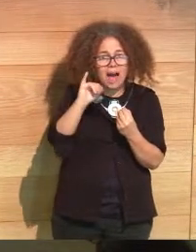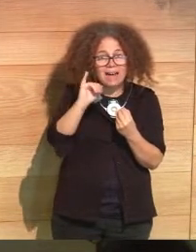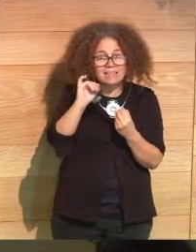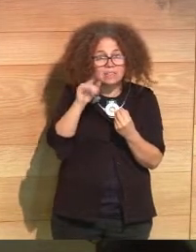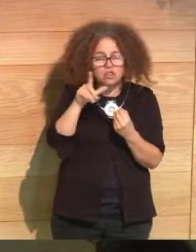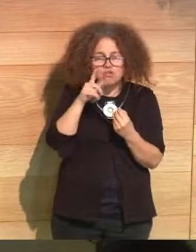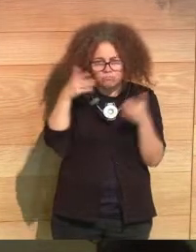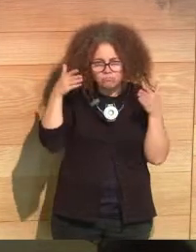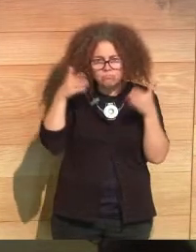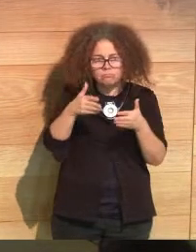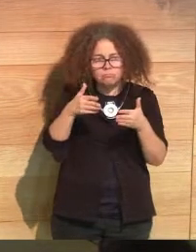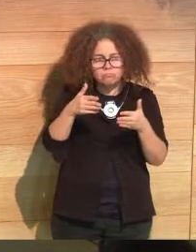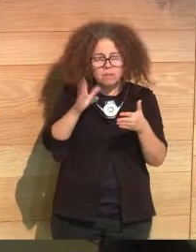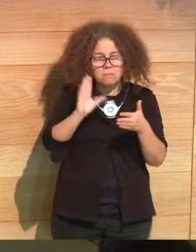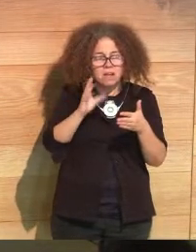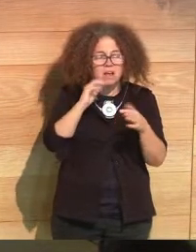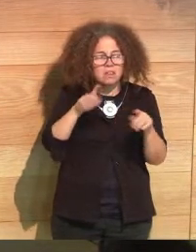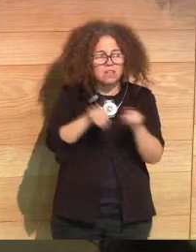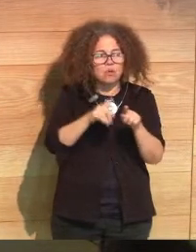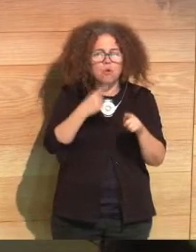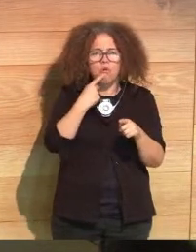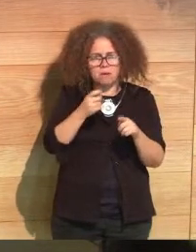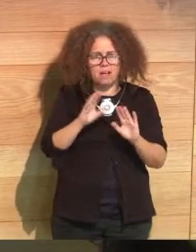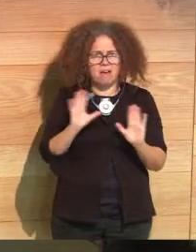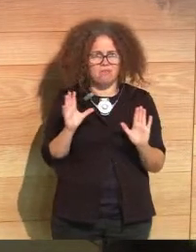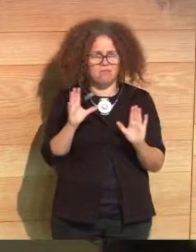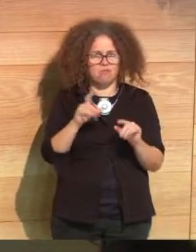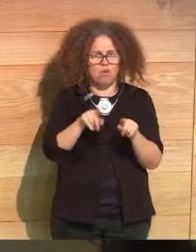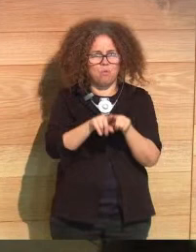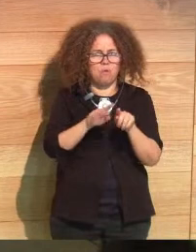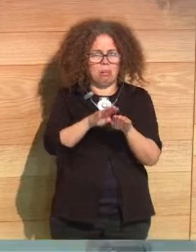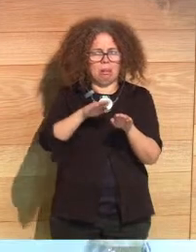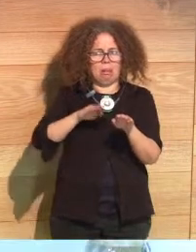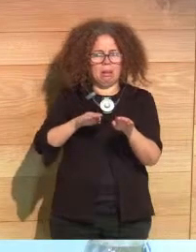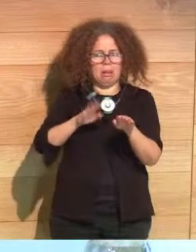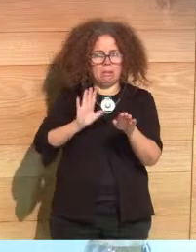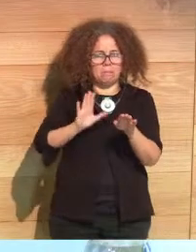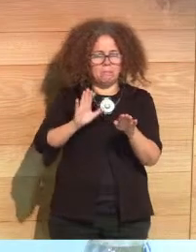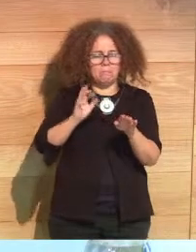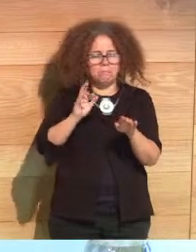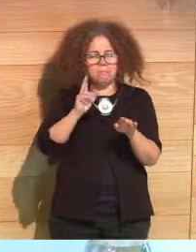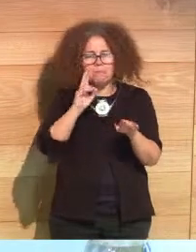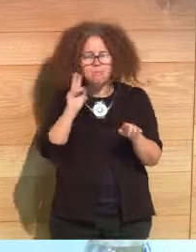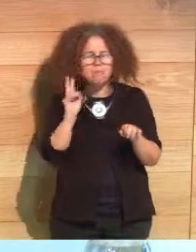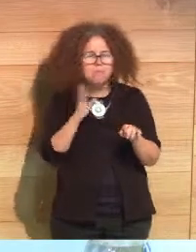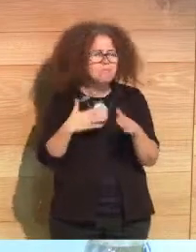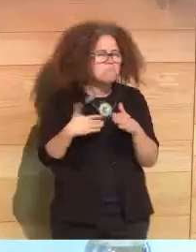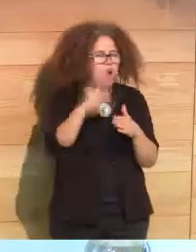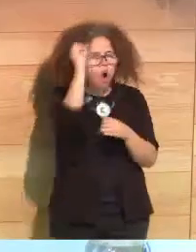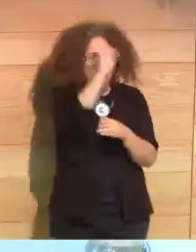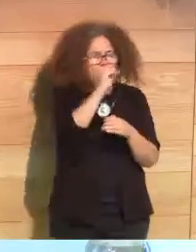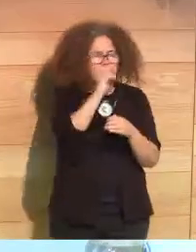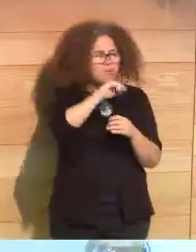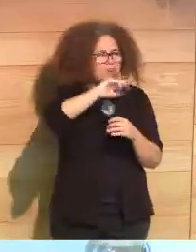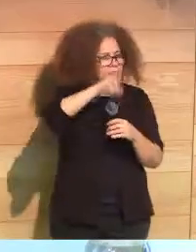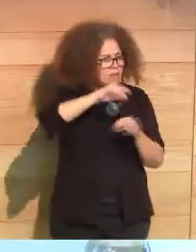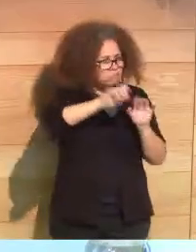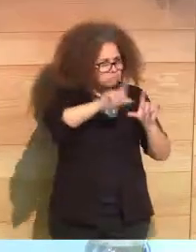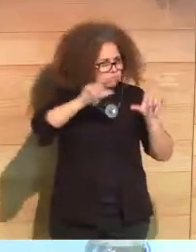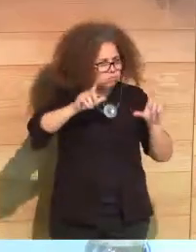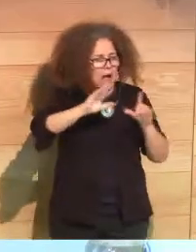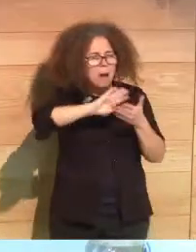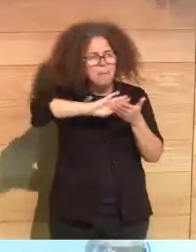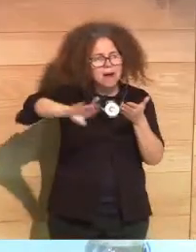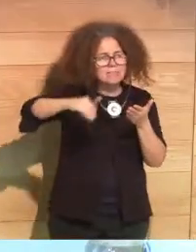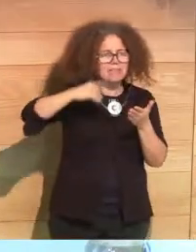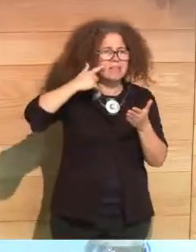for me to have this step back. But my vision of the show, on top of these landscapes of